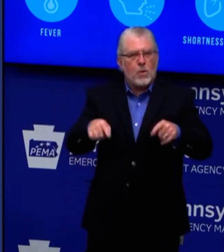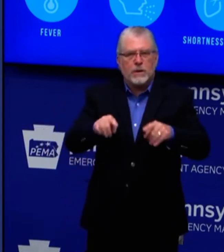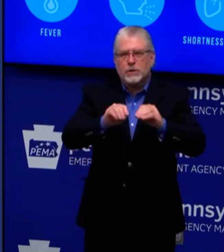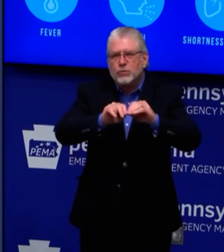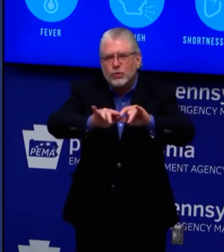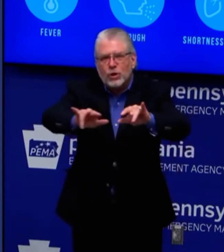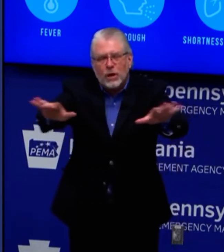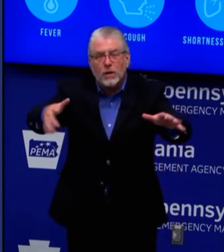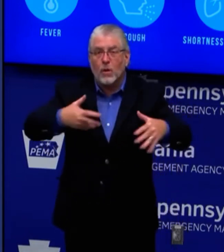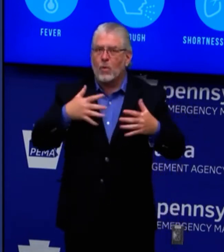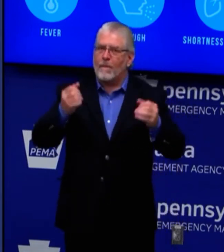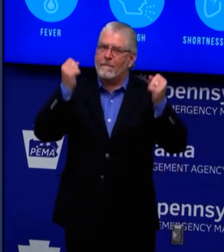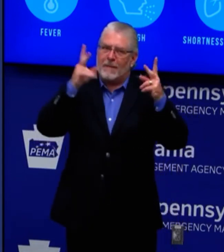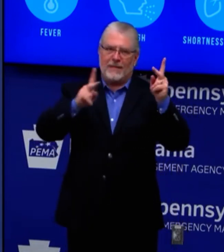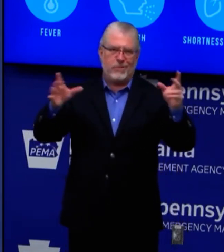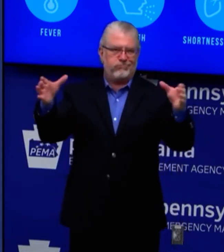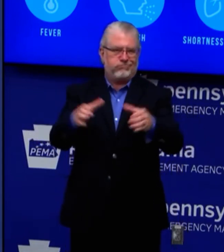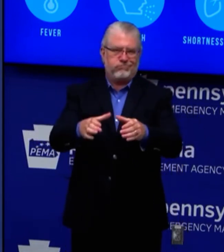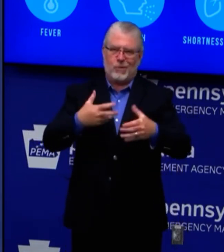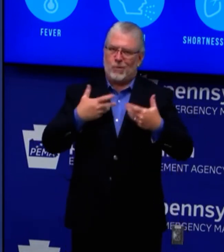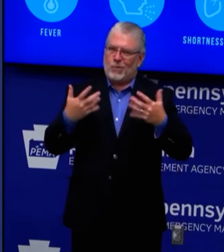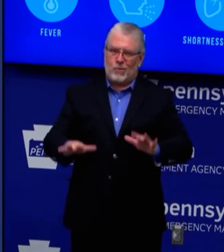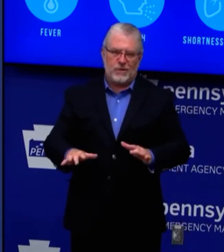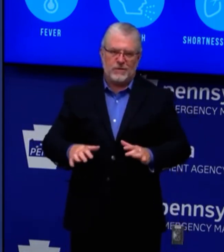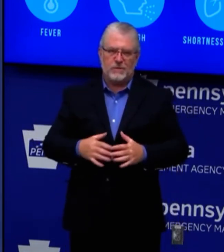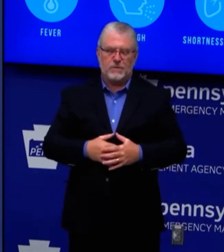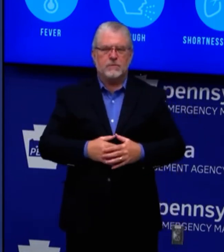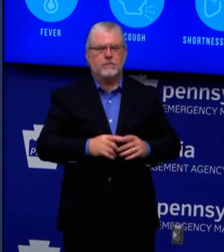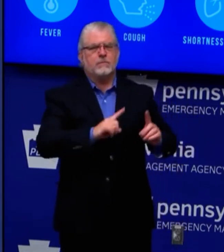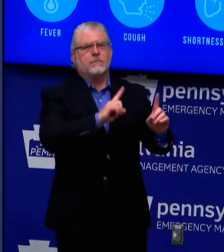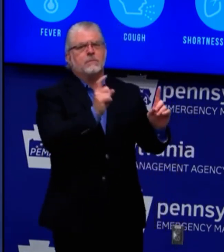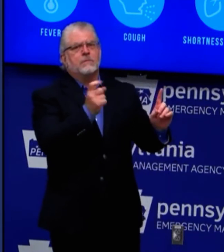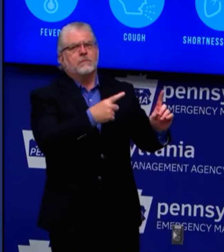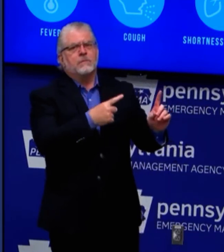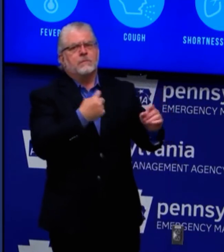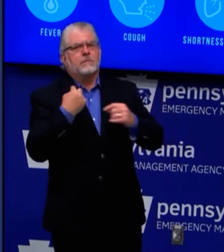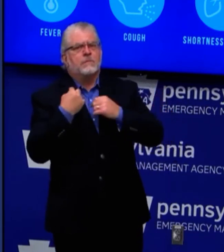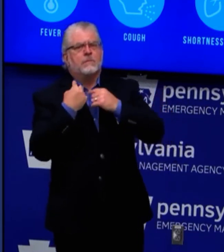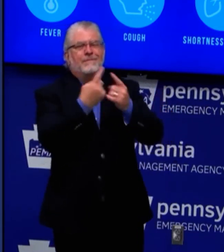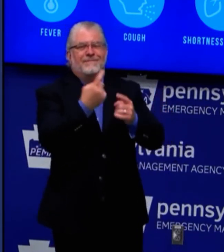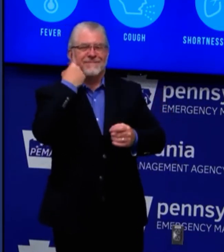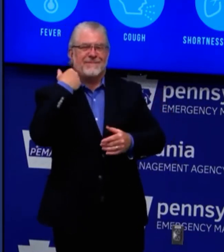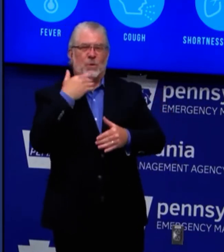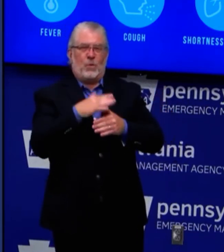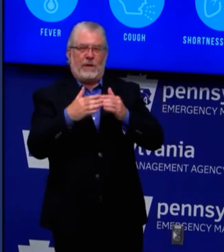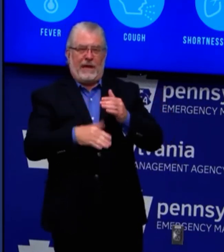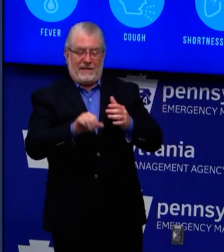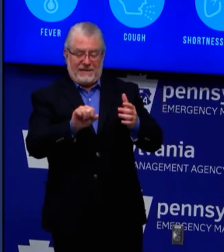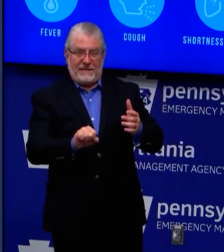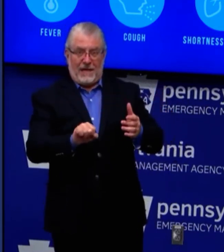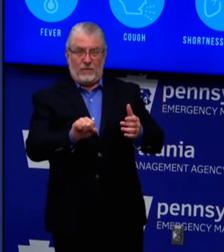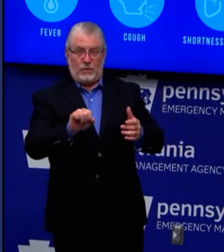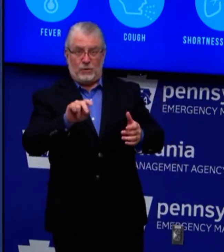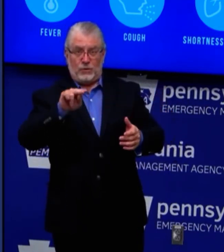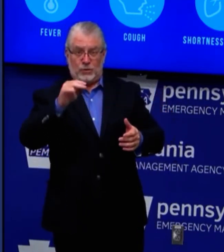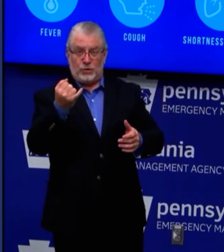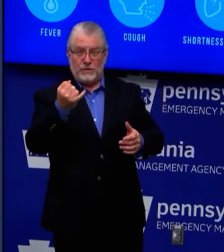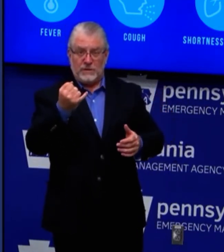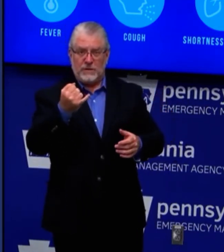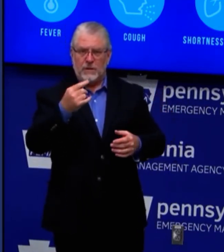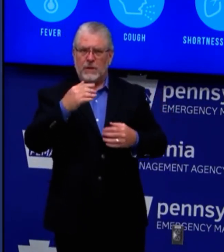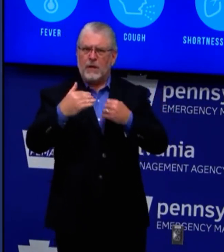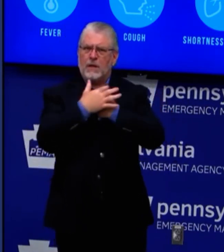We have another question from 6ABC. Lots of people were seen over the weekend at the beach in South Jersey, many without masks. Is